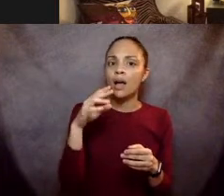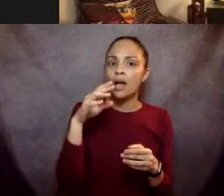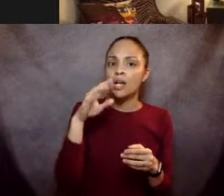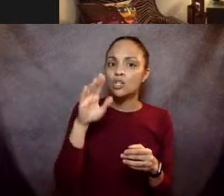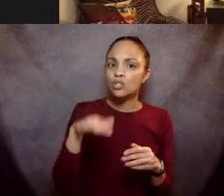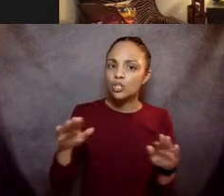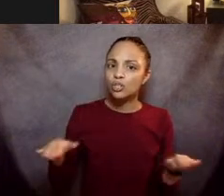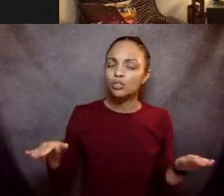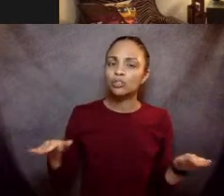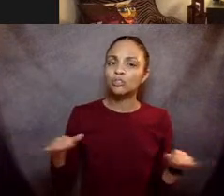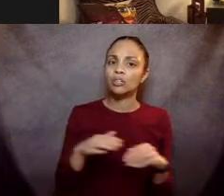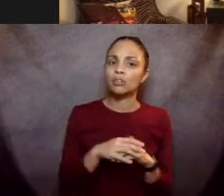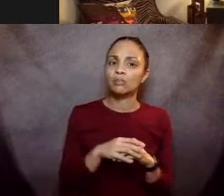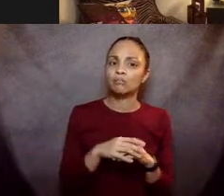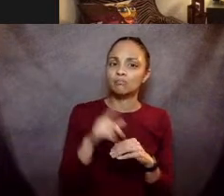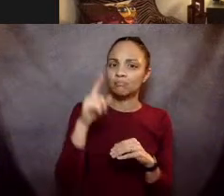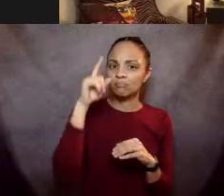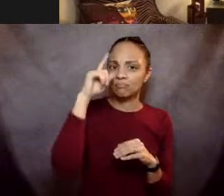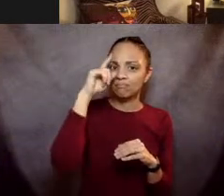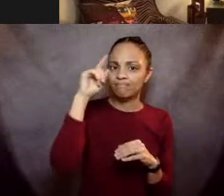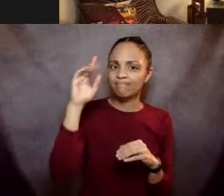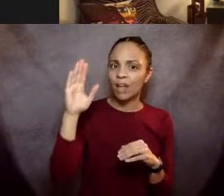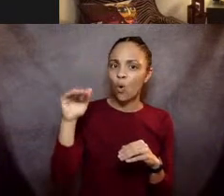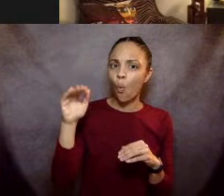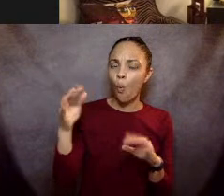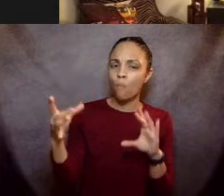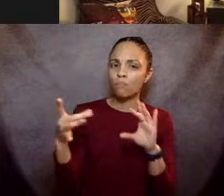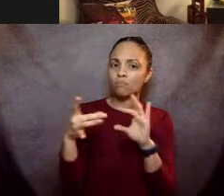The hope of the future.